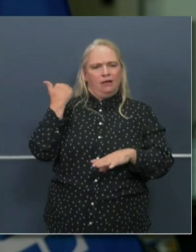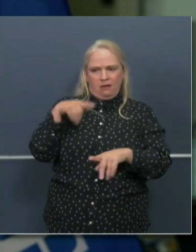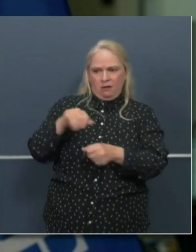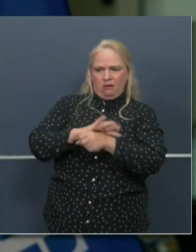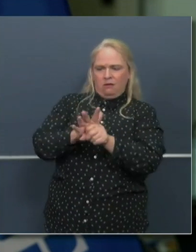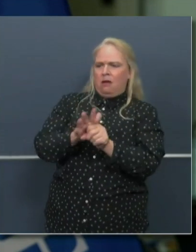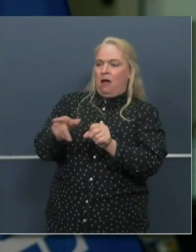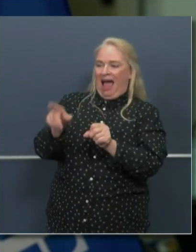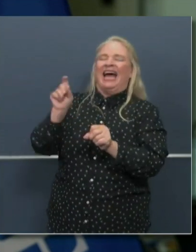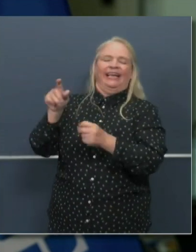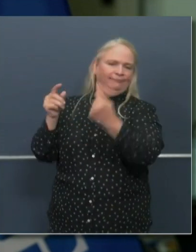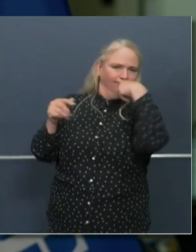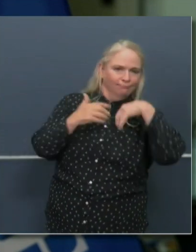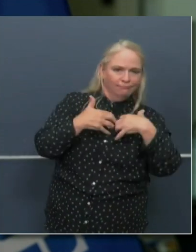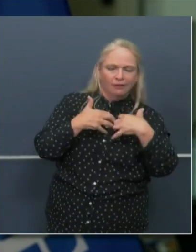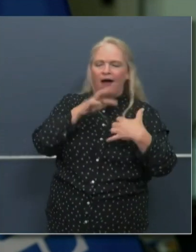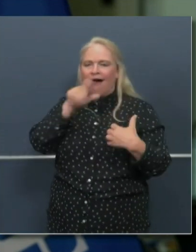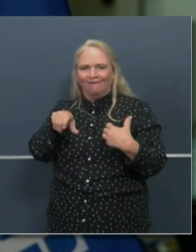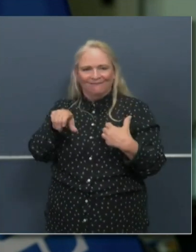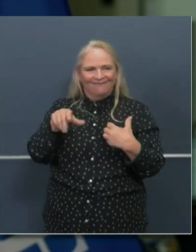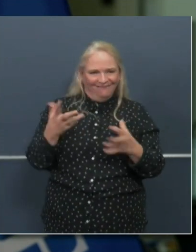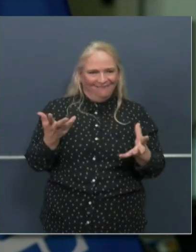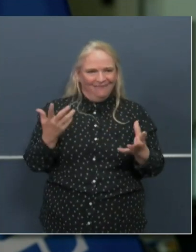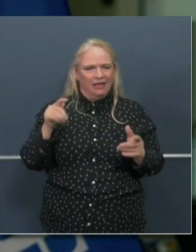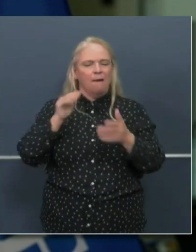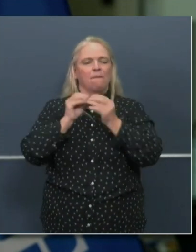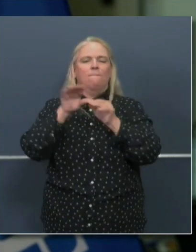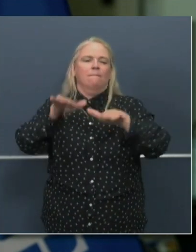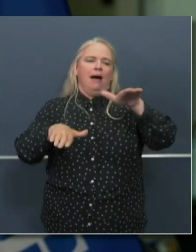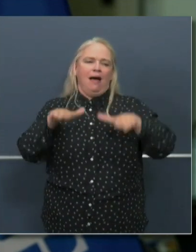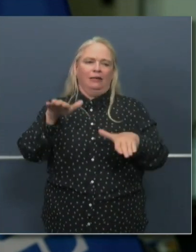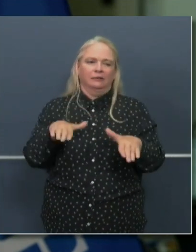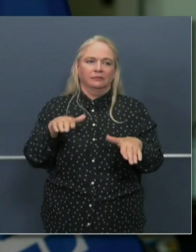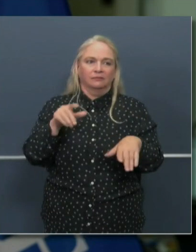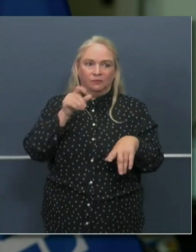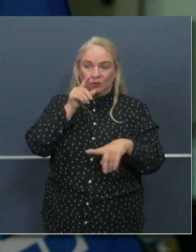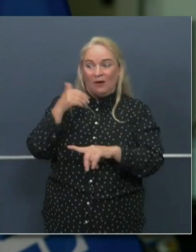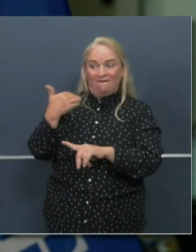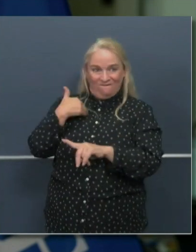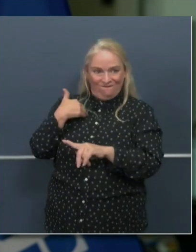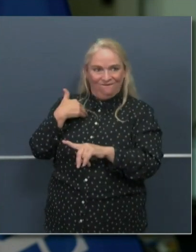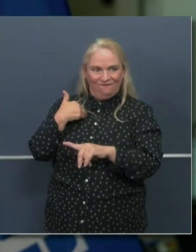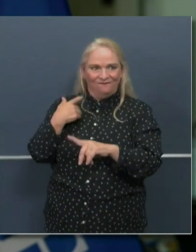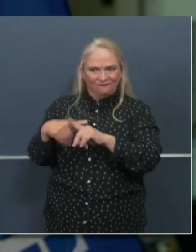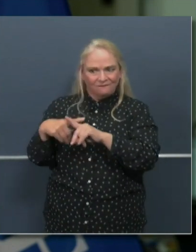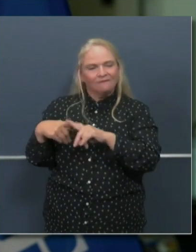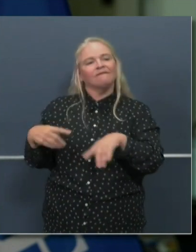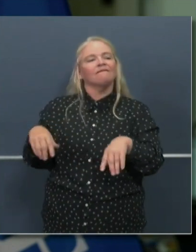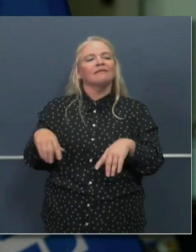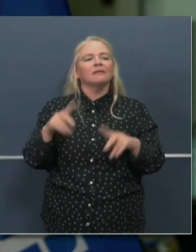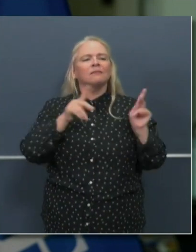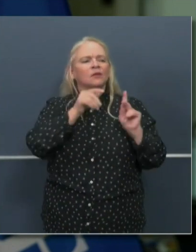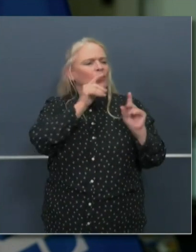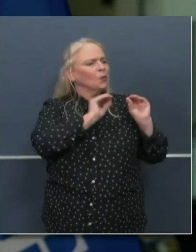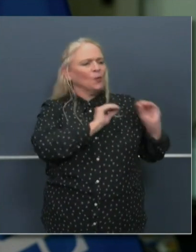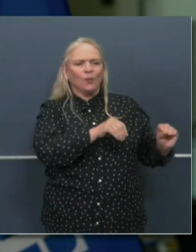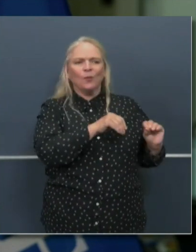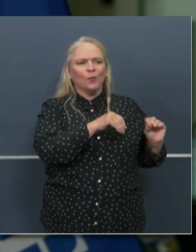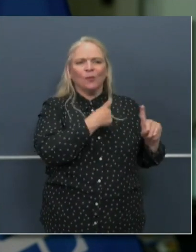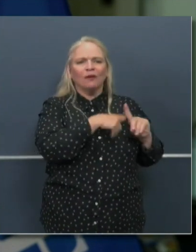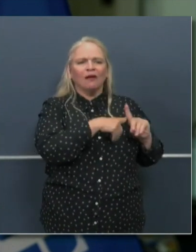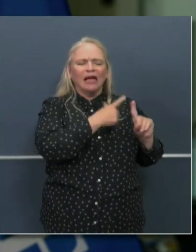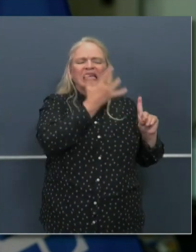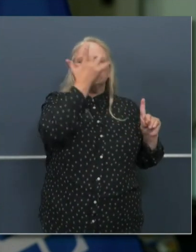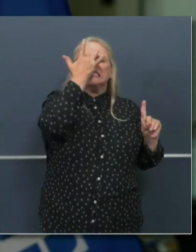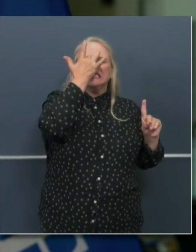a balance between caring for COVID-positive patients and continuing to care for everyone in the state of California. And